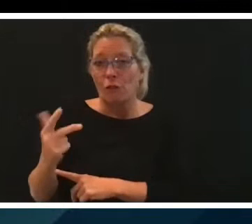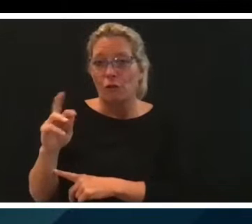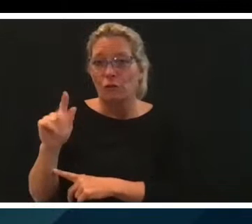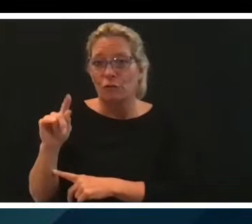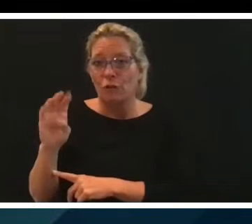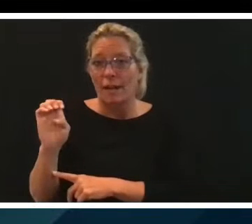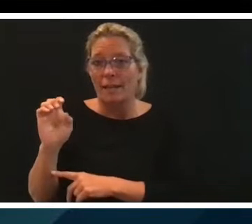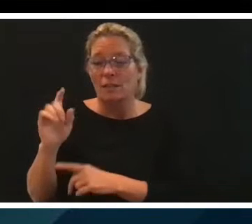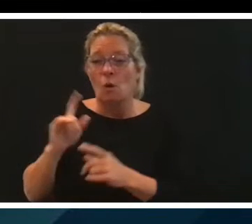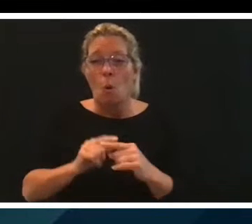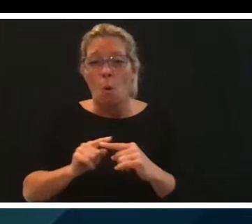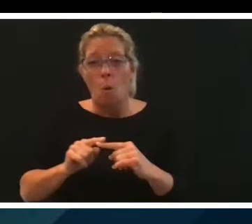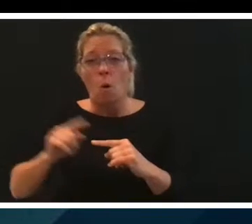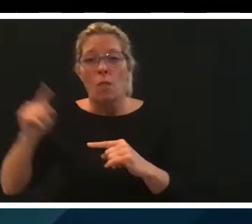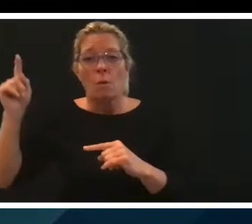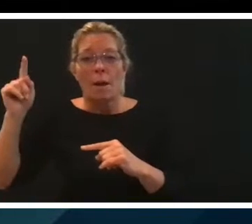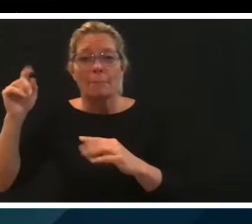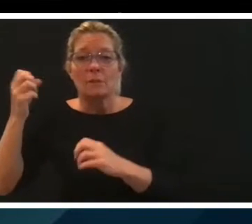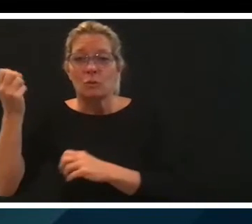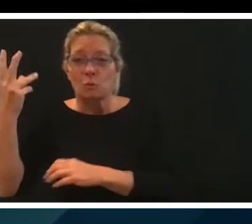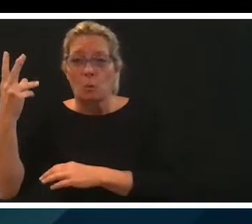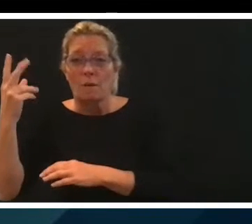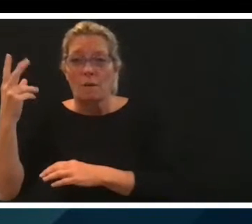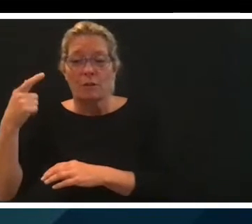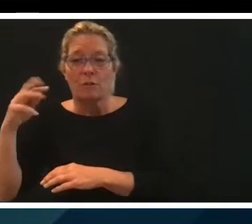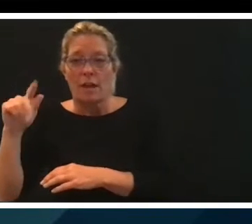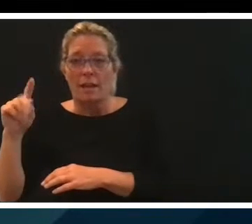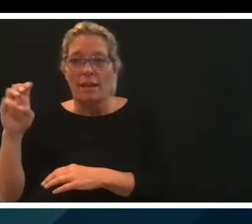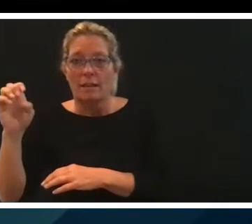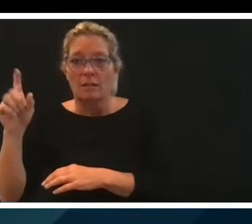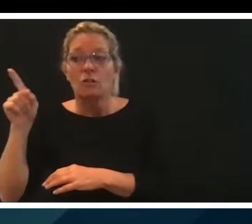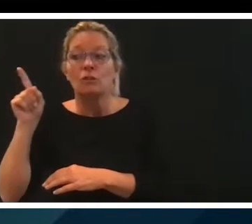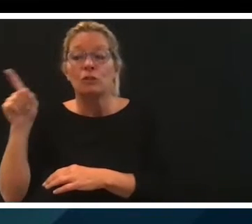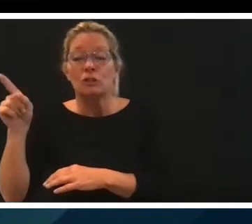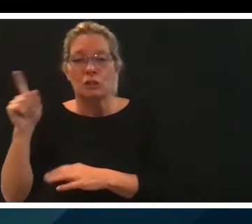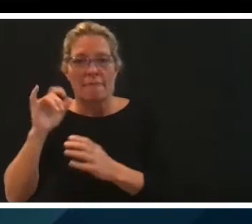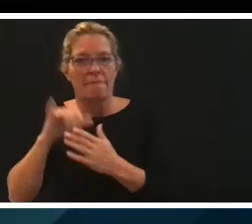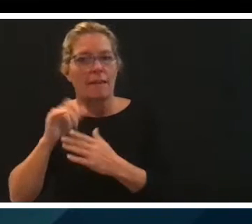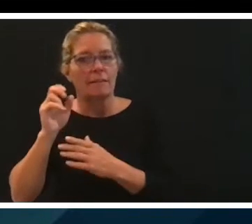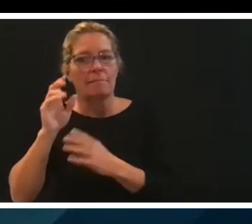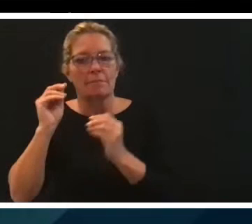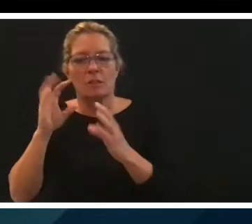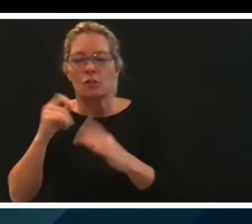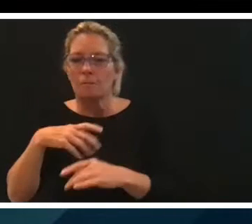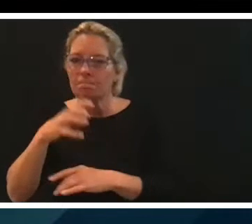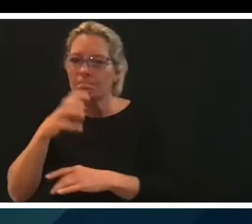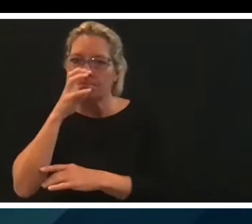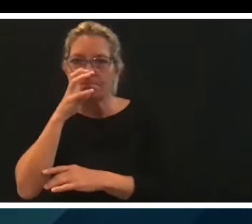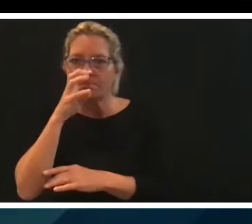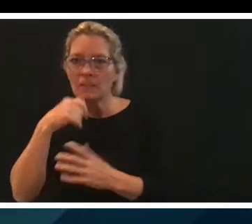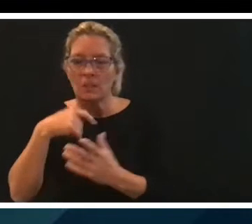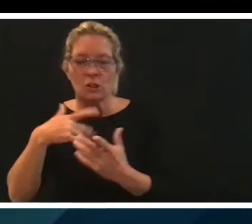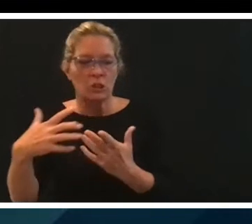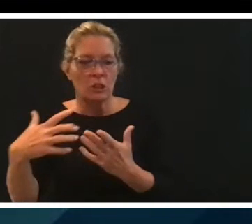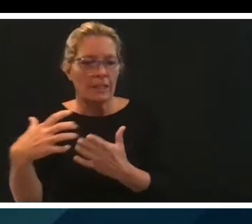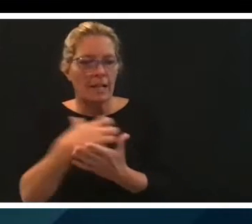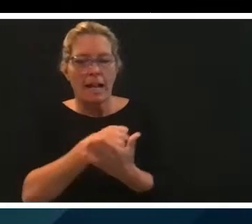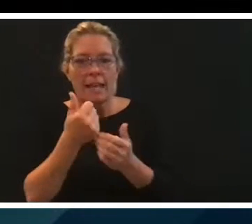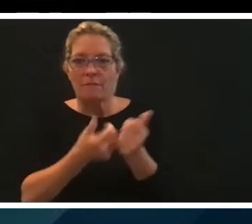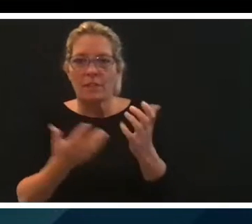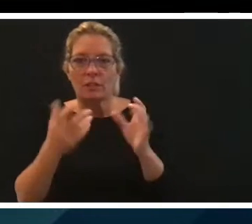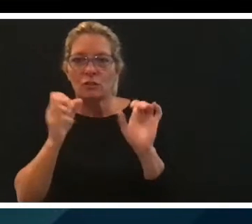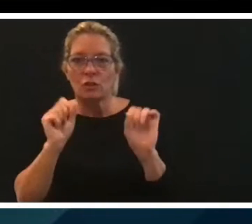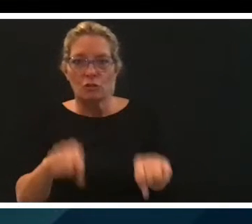school. And she made sure that she got everything that couldn't be in Braille,